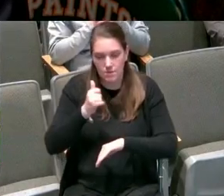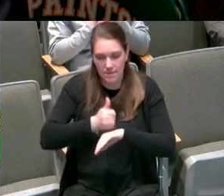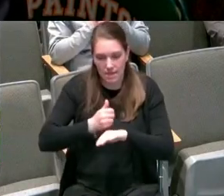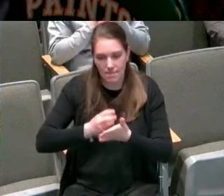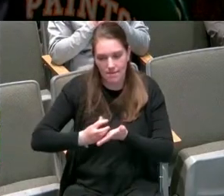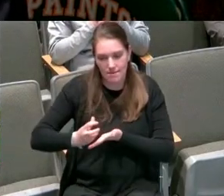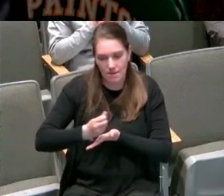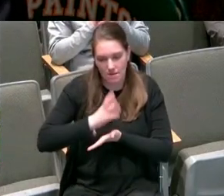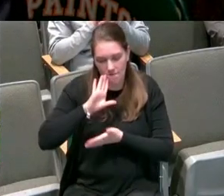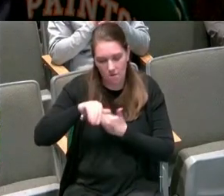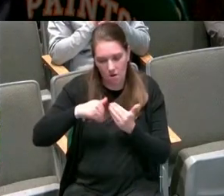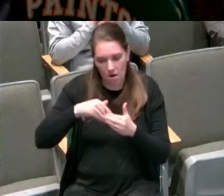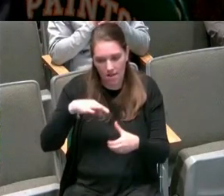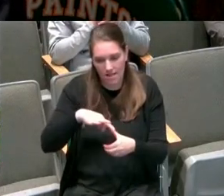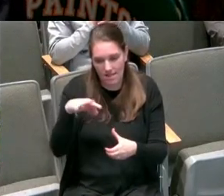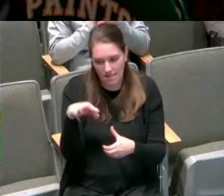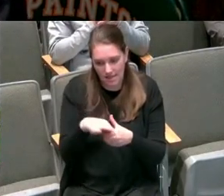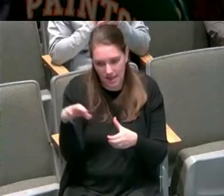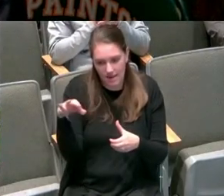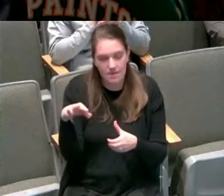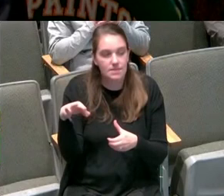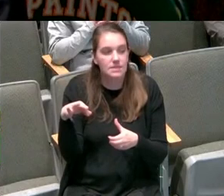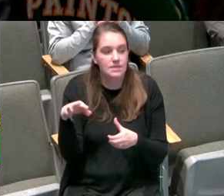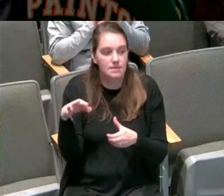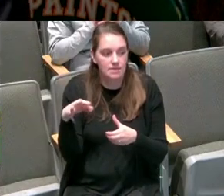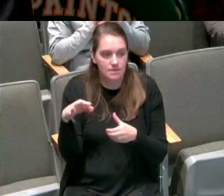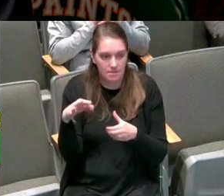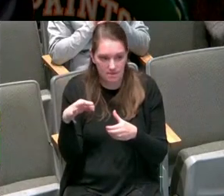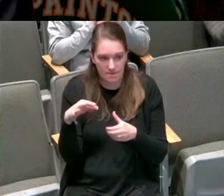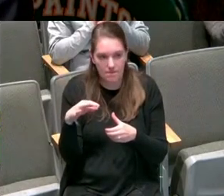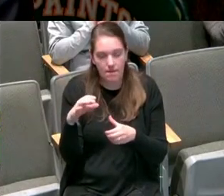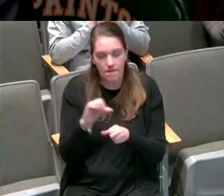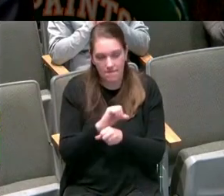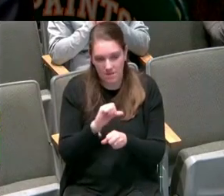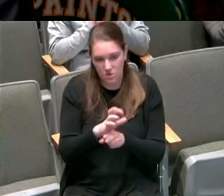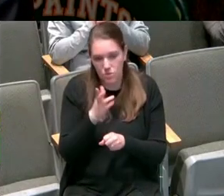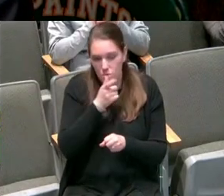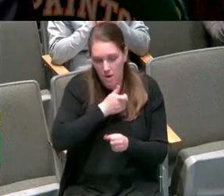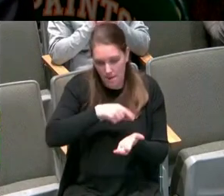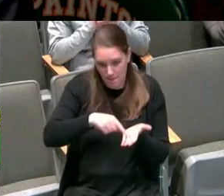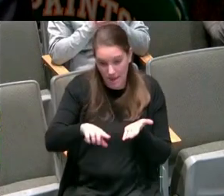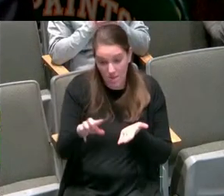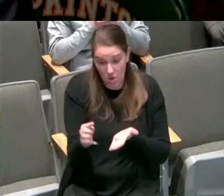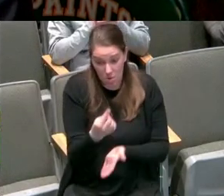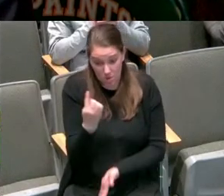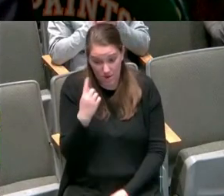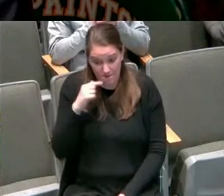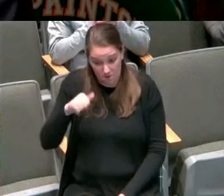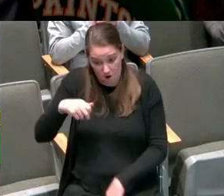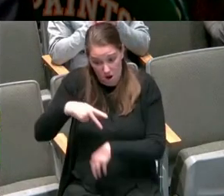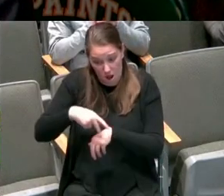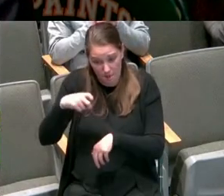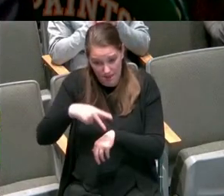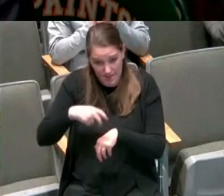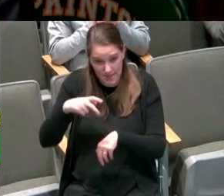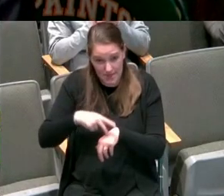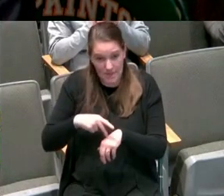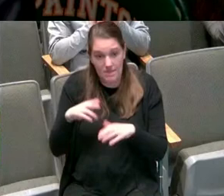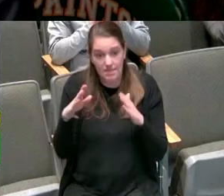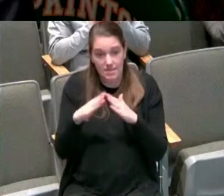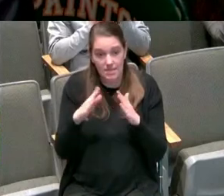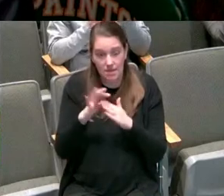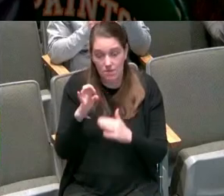who are paid the only such elected official in Hopkinton is the town clerk so the proposal sets the town clerk's salary at 81